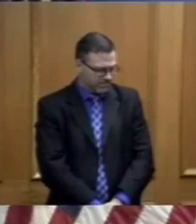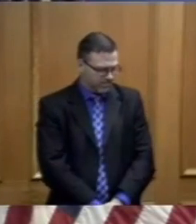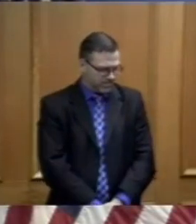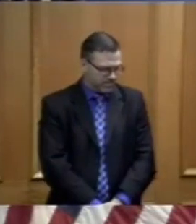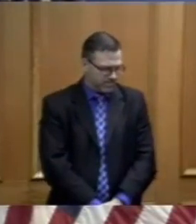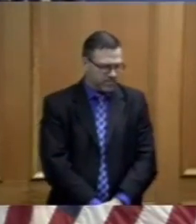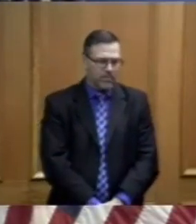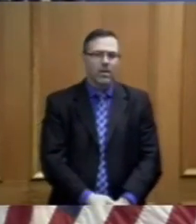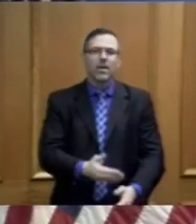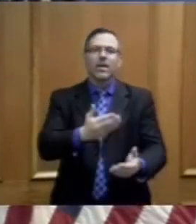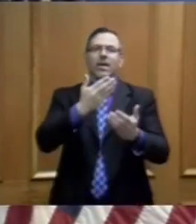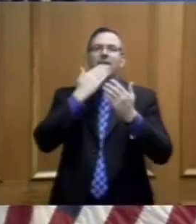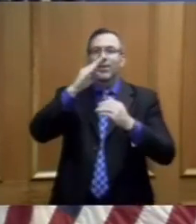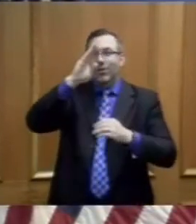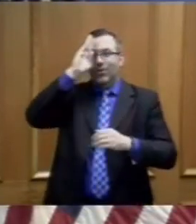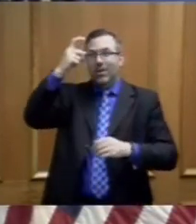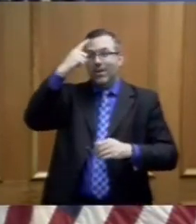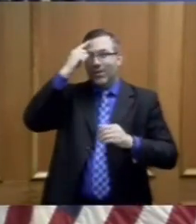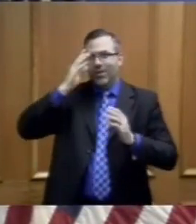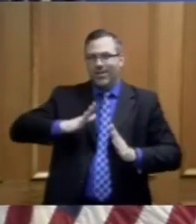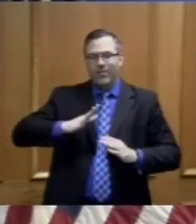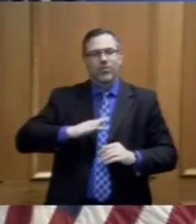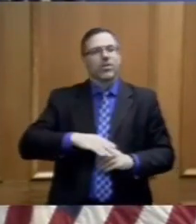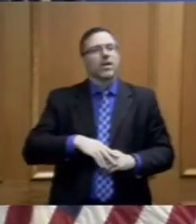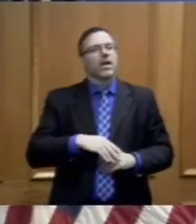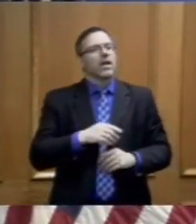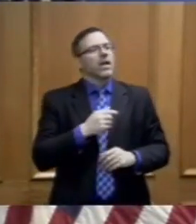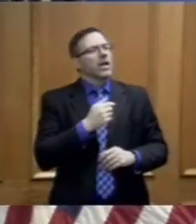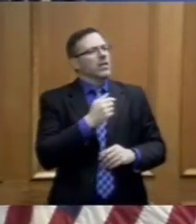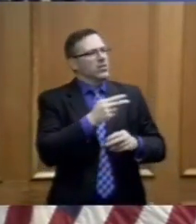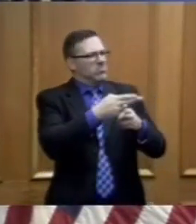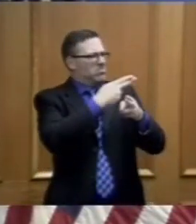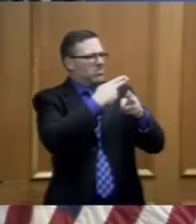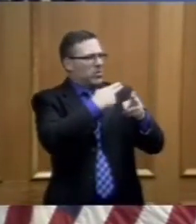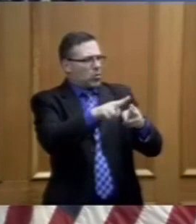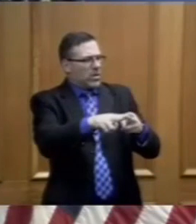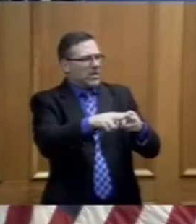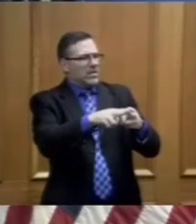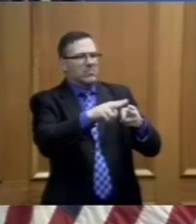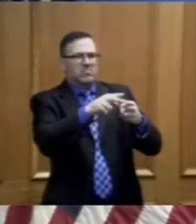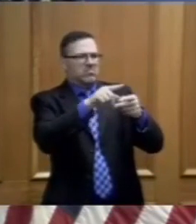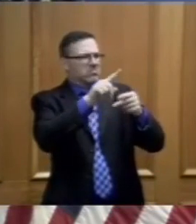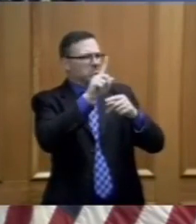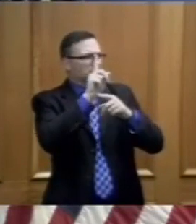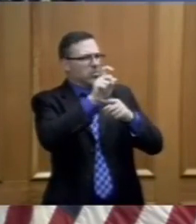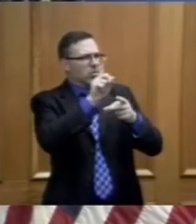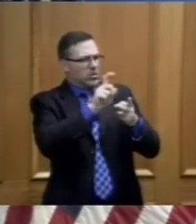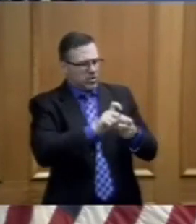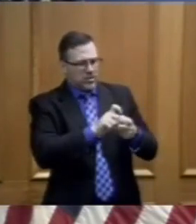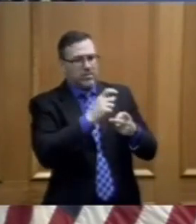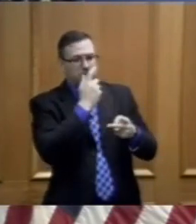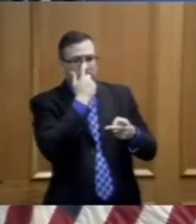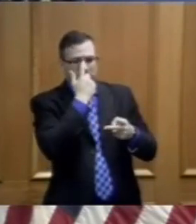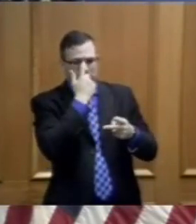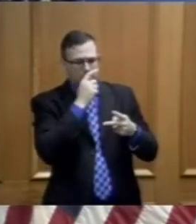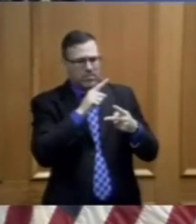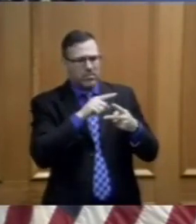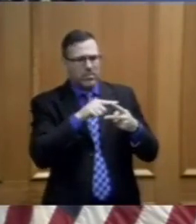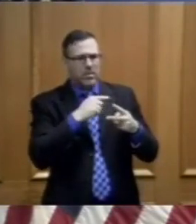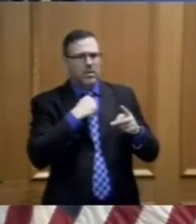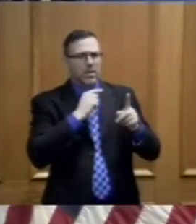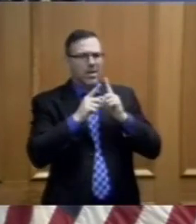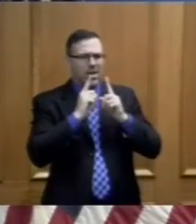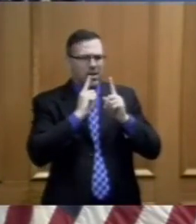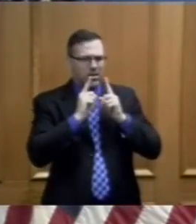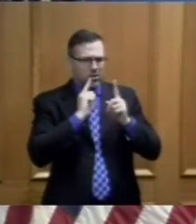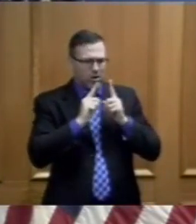All right, thank you. Hello, Governor. Hey, Nick. Just wanted a couple quick follows on the enforcement issue. I talked to several of the sheriffs and